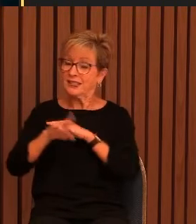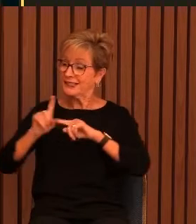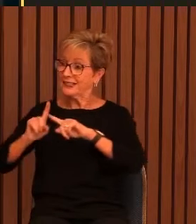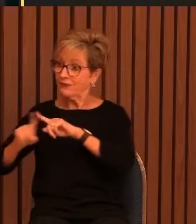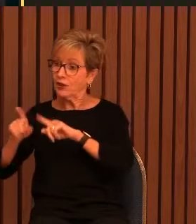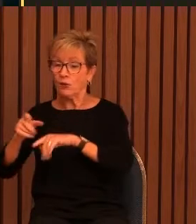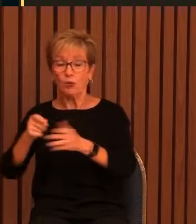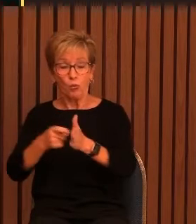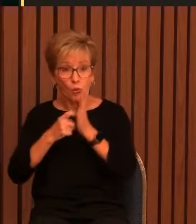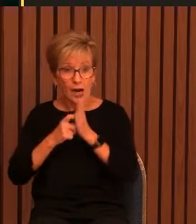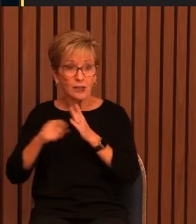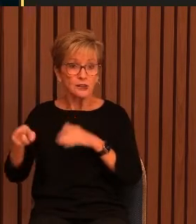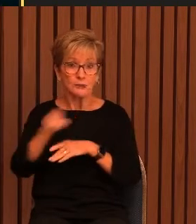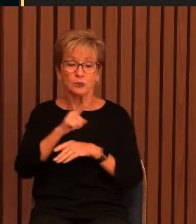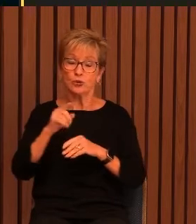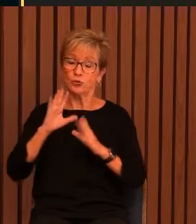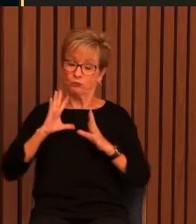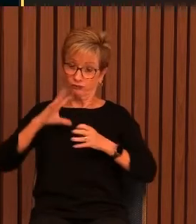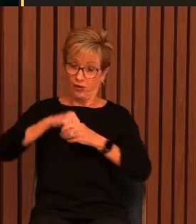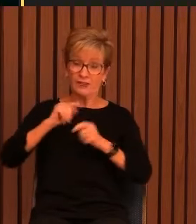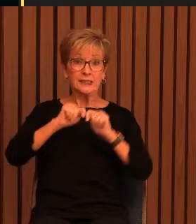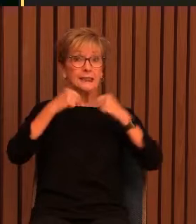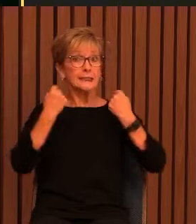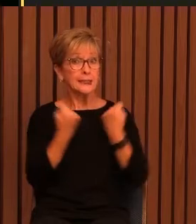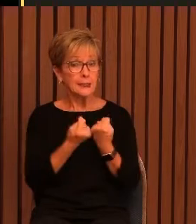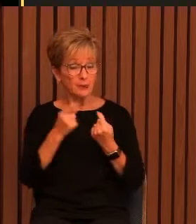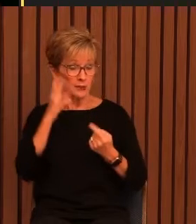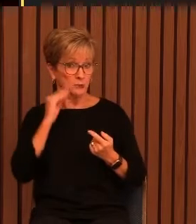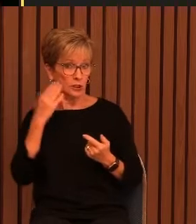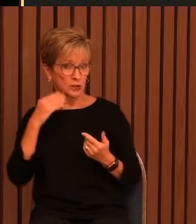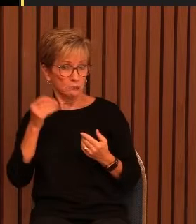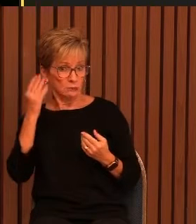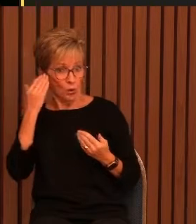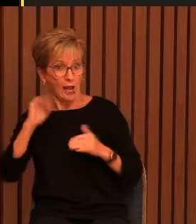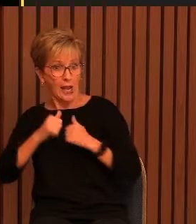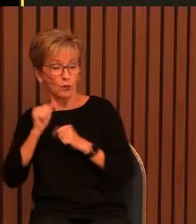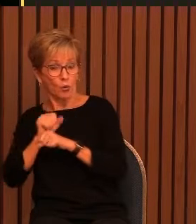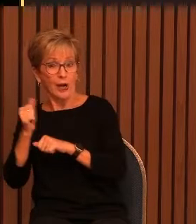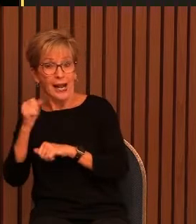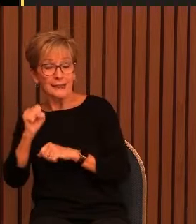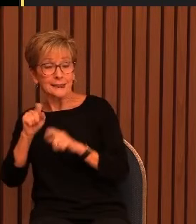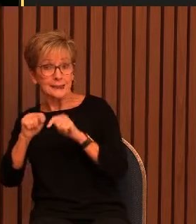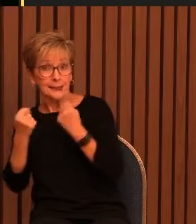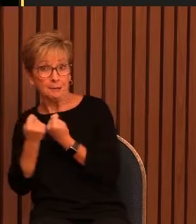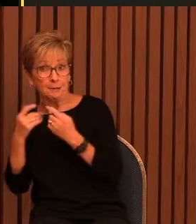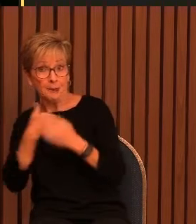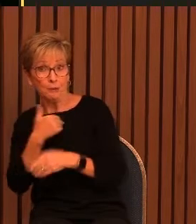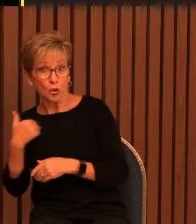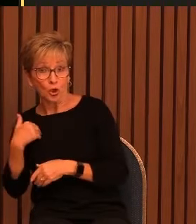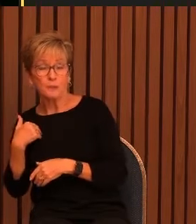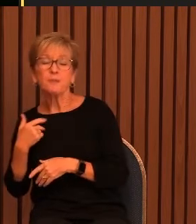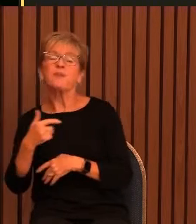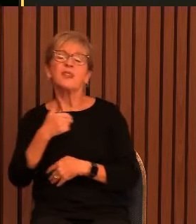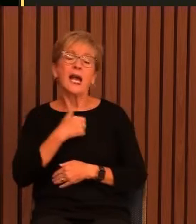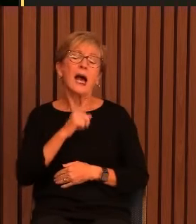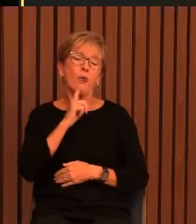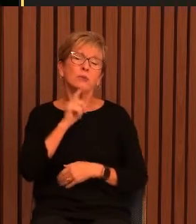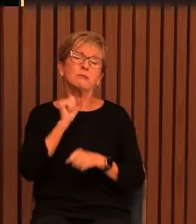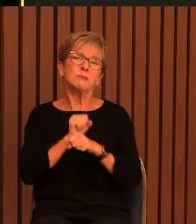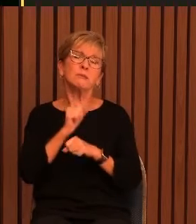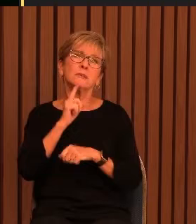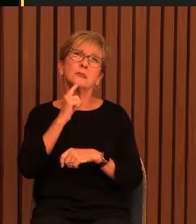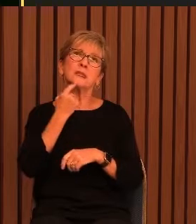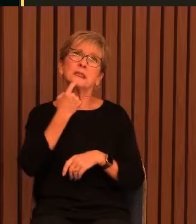them to work as a member of a team. Those kinds of things. So I would definitely